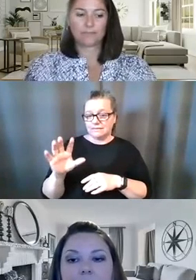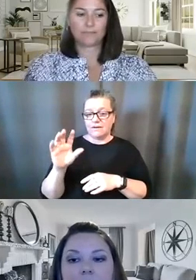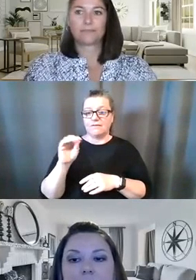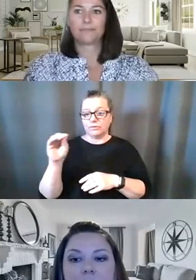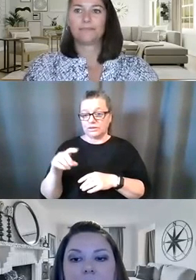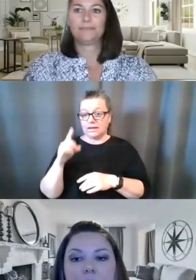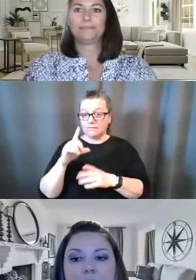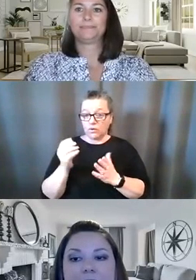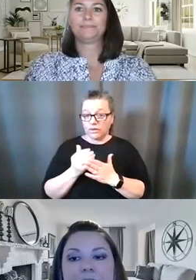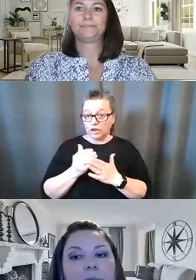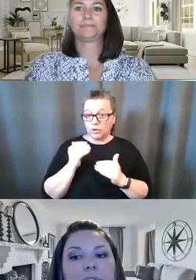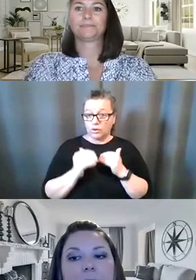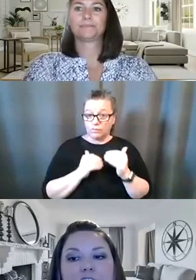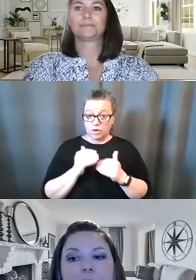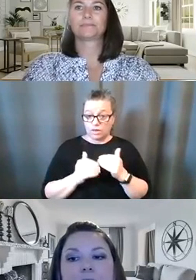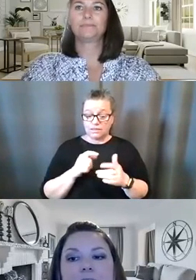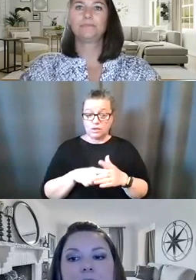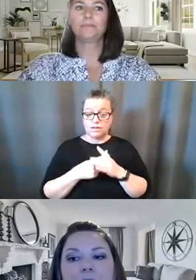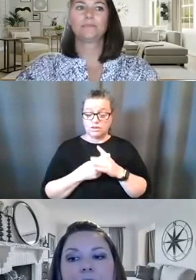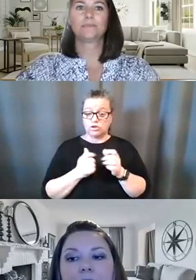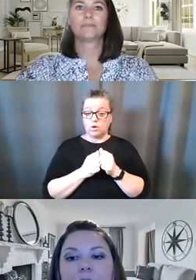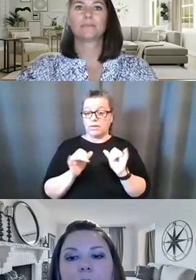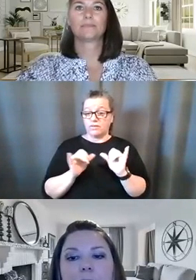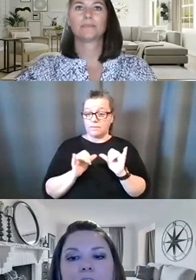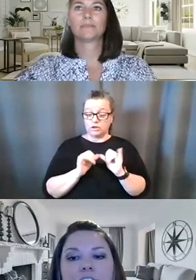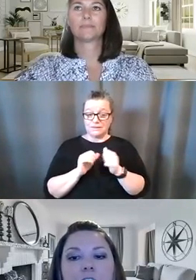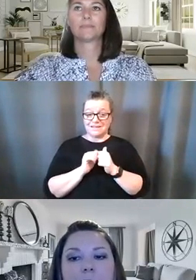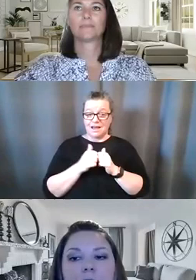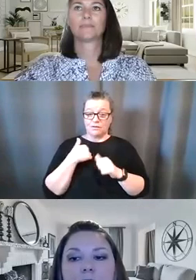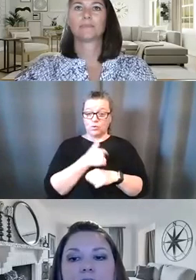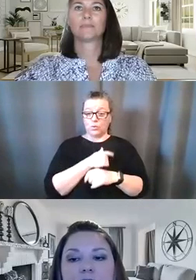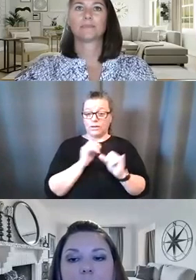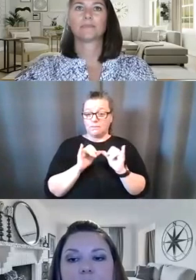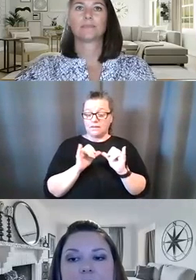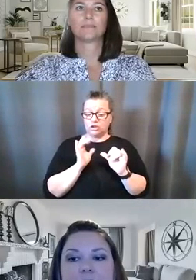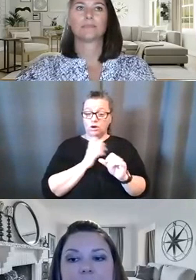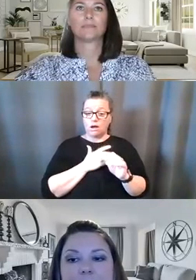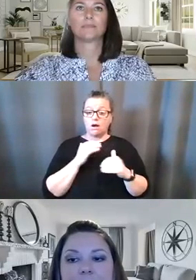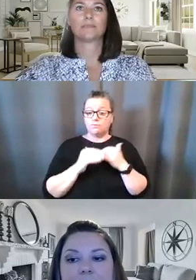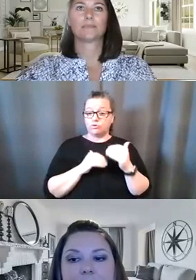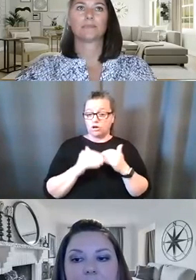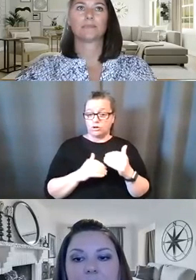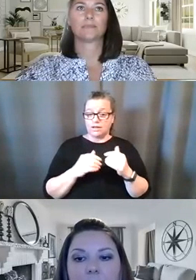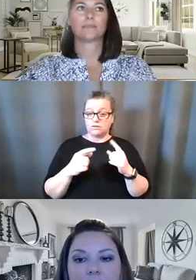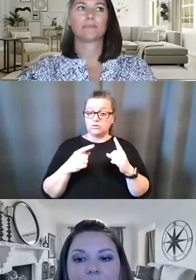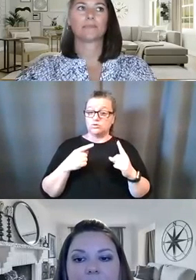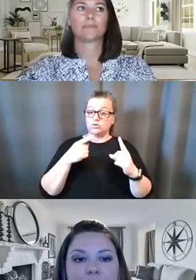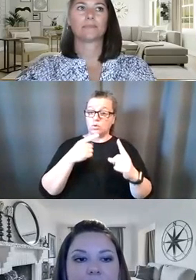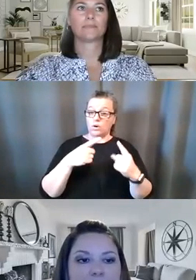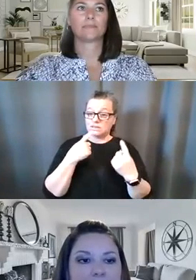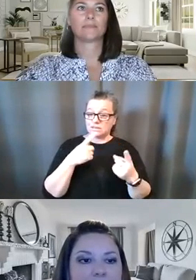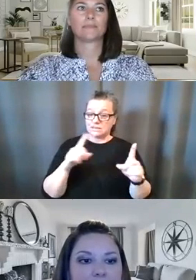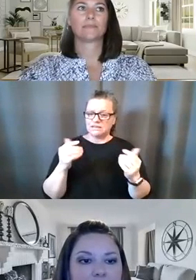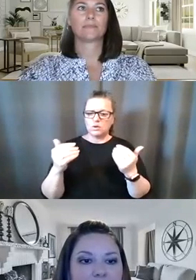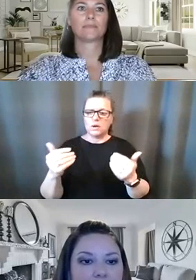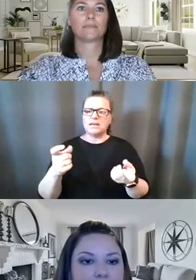process. Let's start with measurements. How will we measure our progress towards success? Go ahead and put